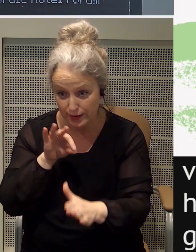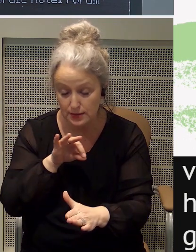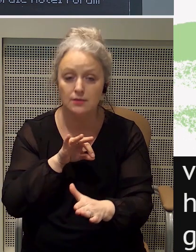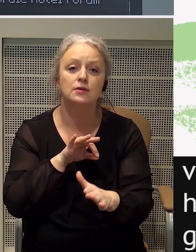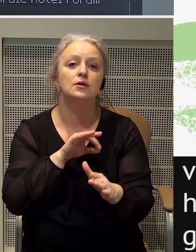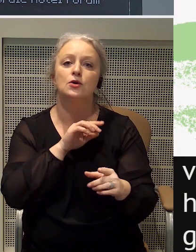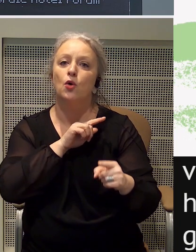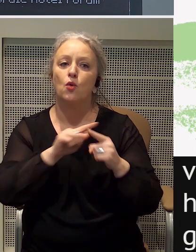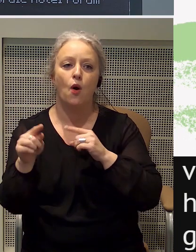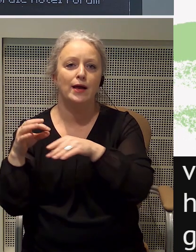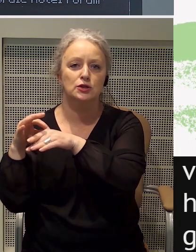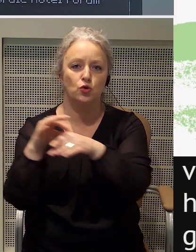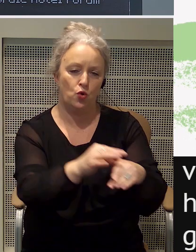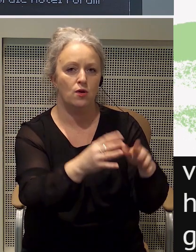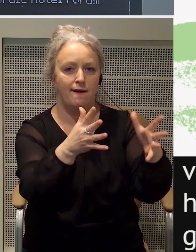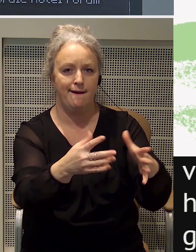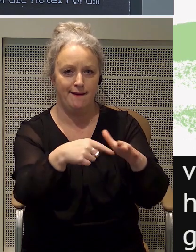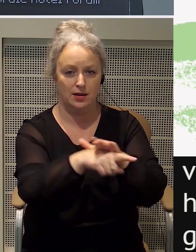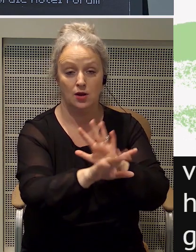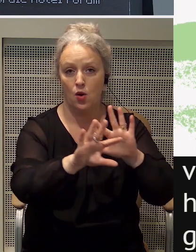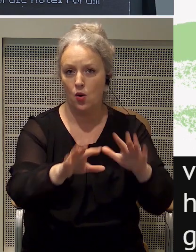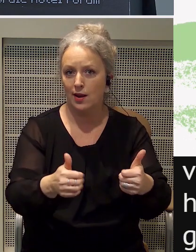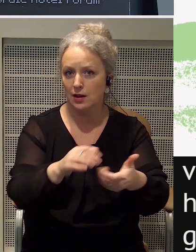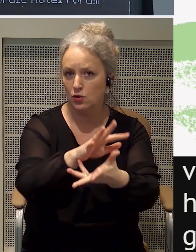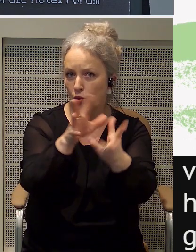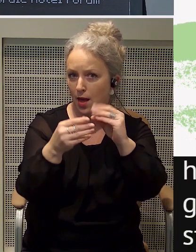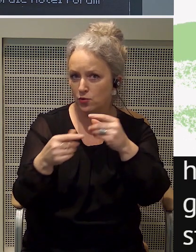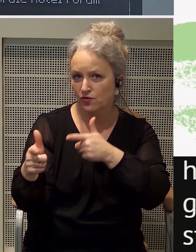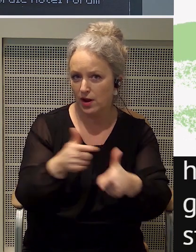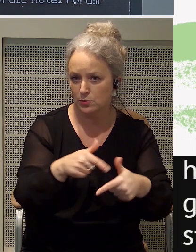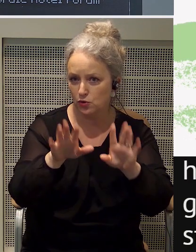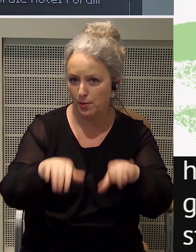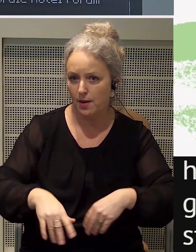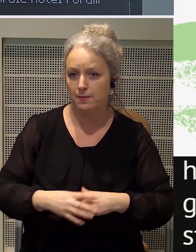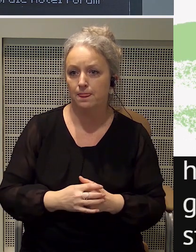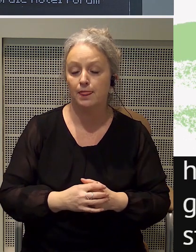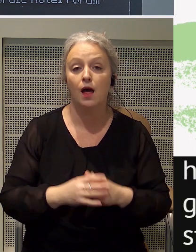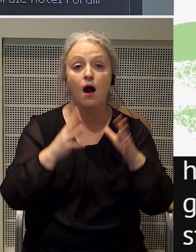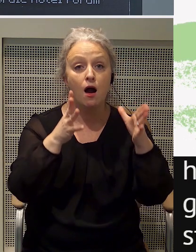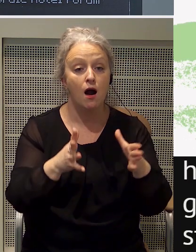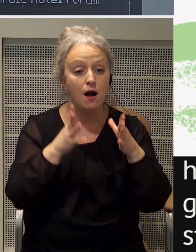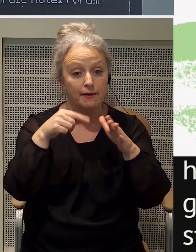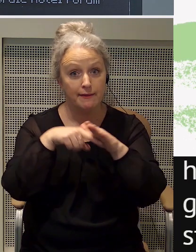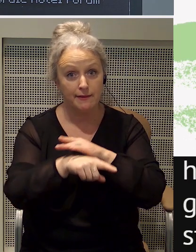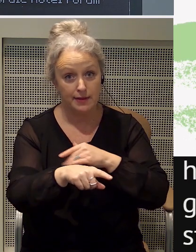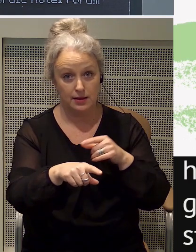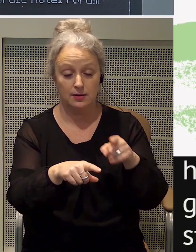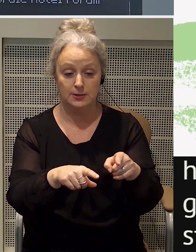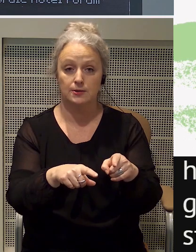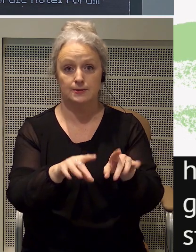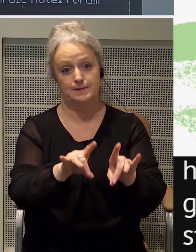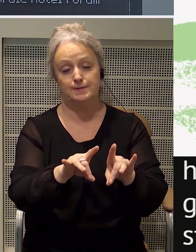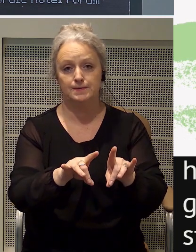took some gene tests and were sent to daycare to continue with